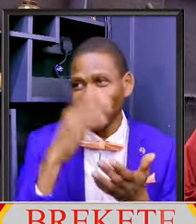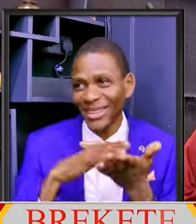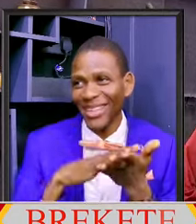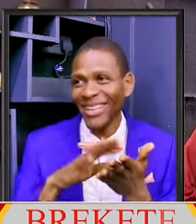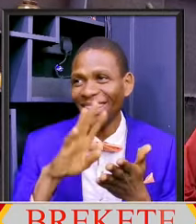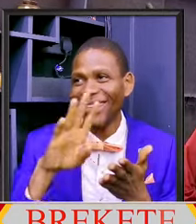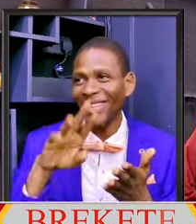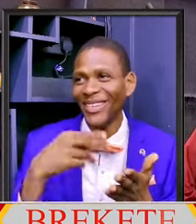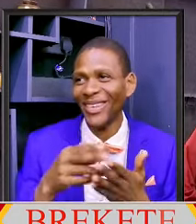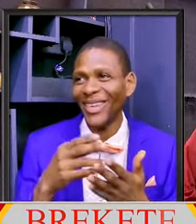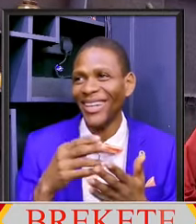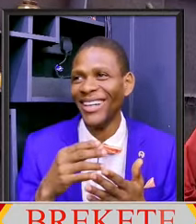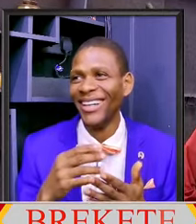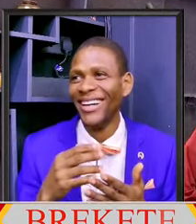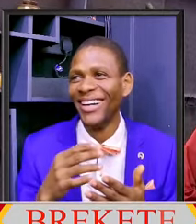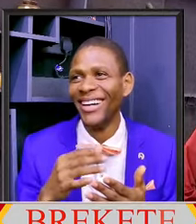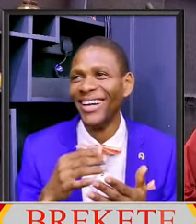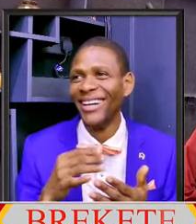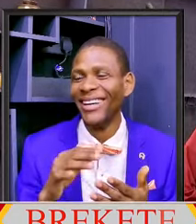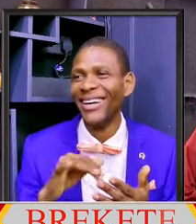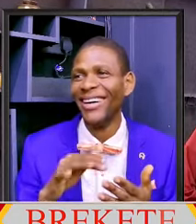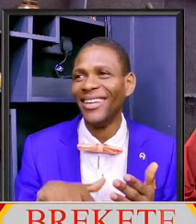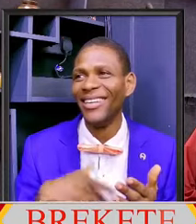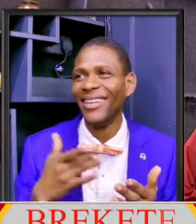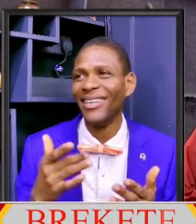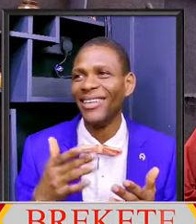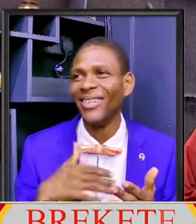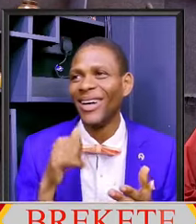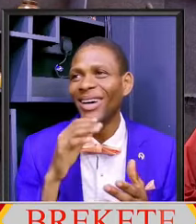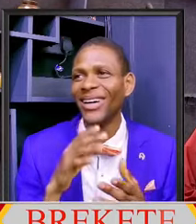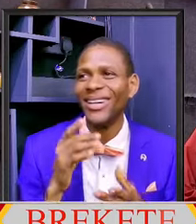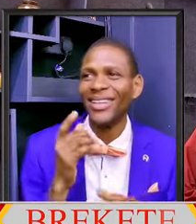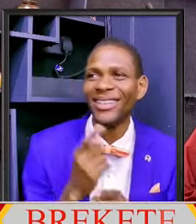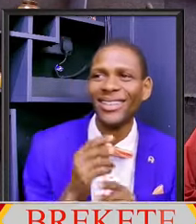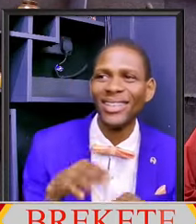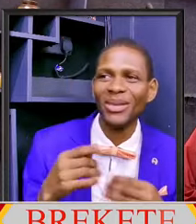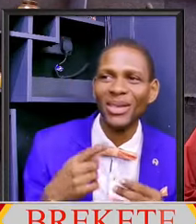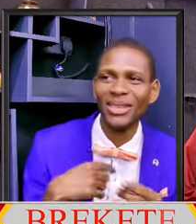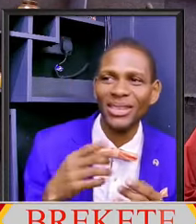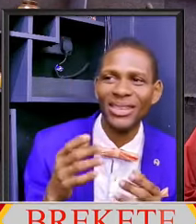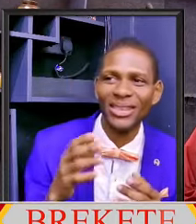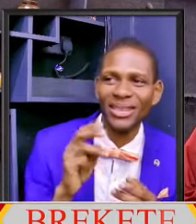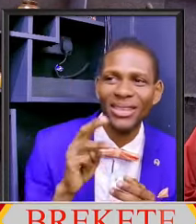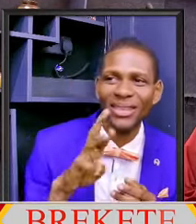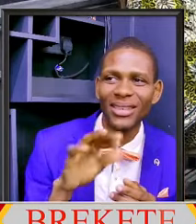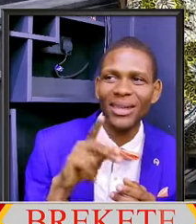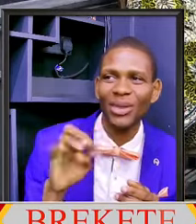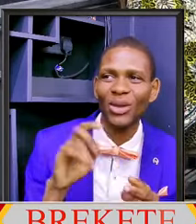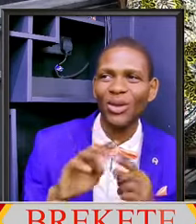just fell on my hands. Mm-mm. So I felt my wife just gave me this wrapper.